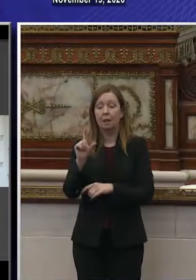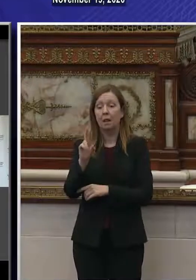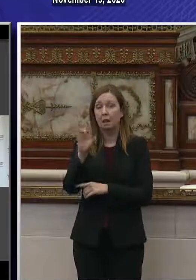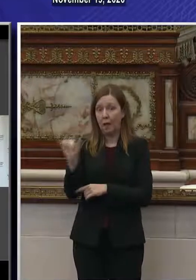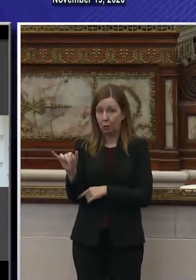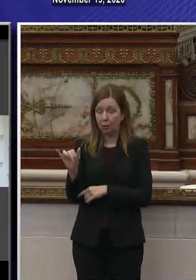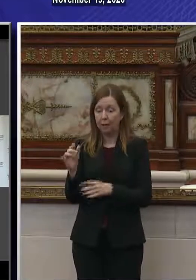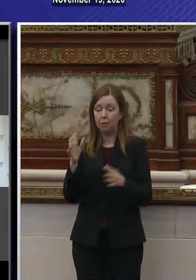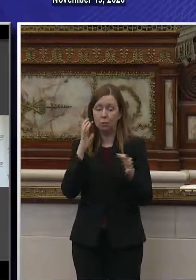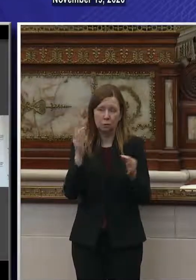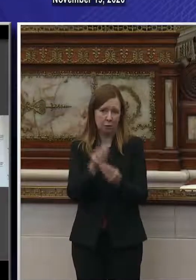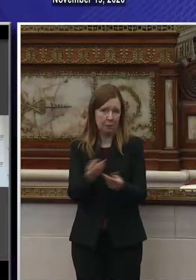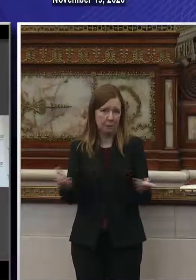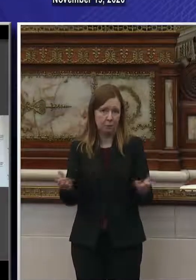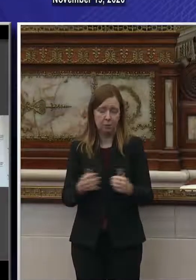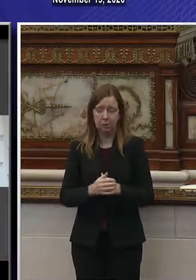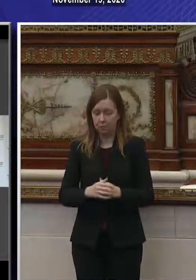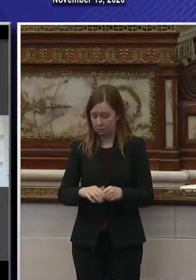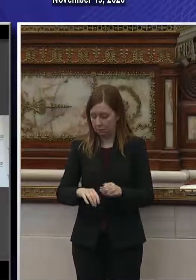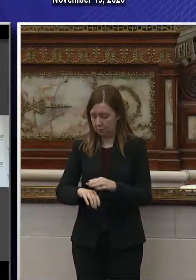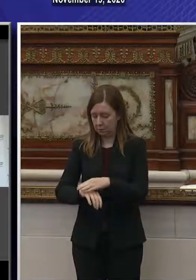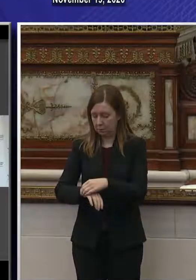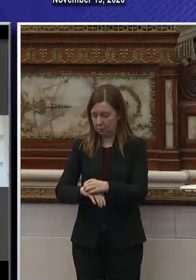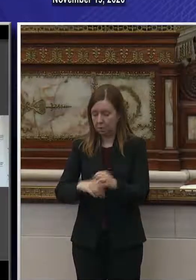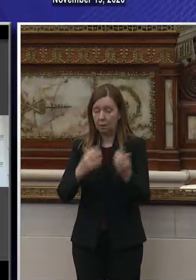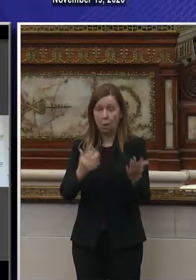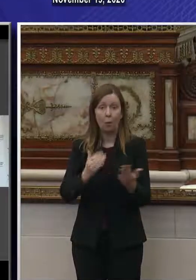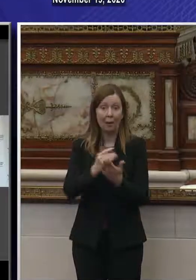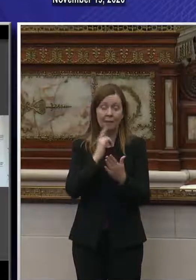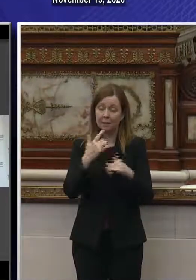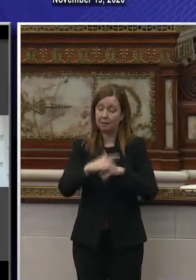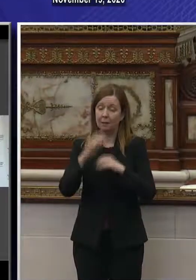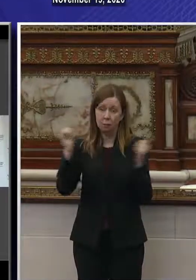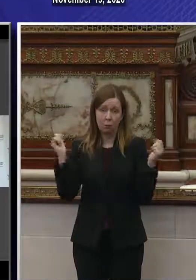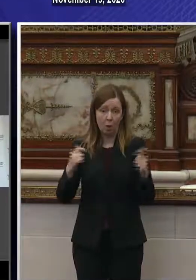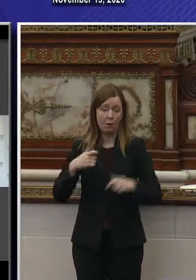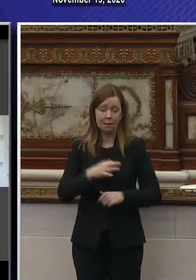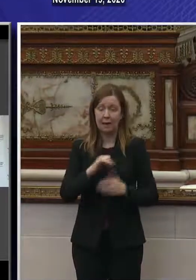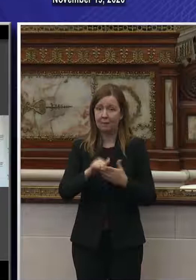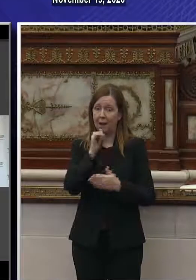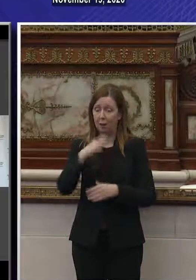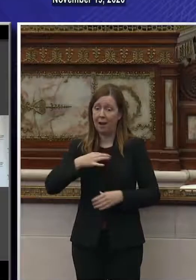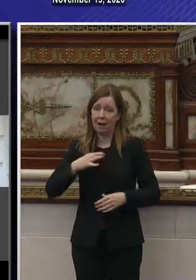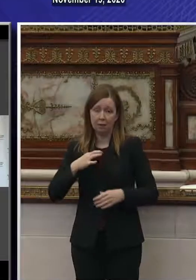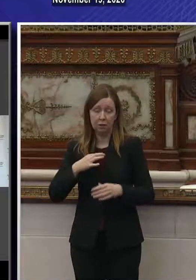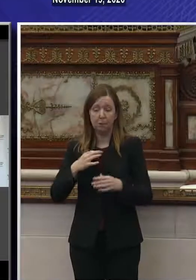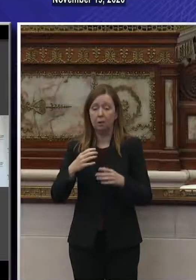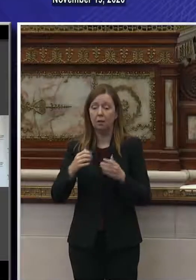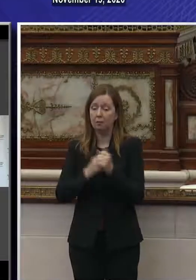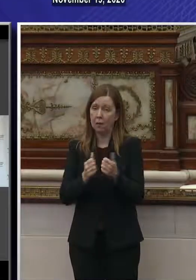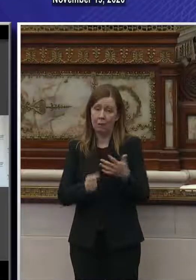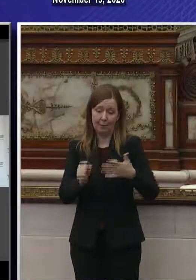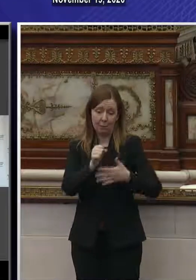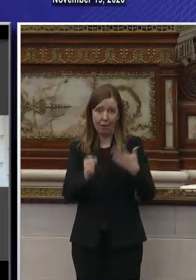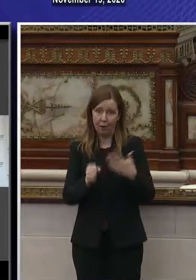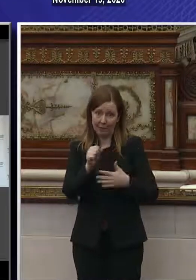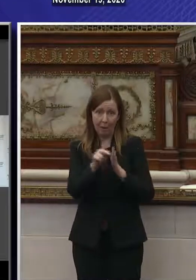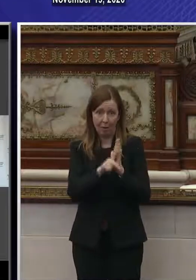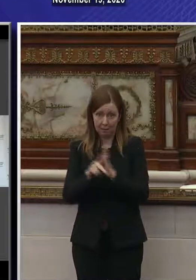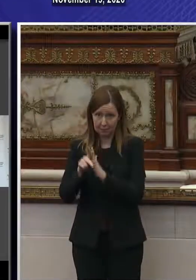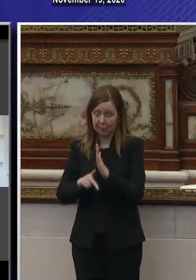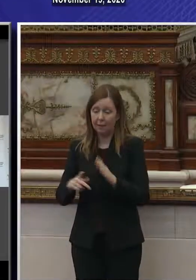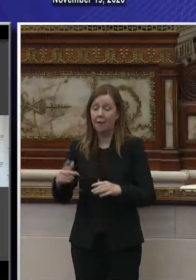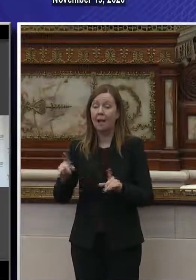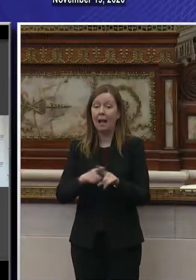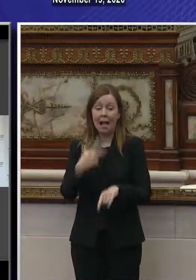system to determine distribution. A wait list will be available to all staff who are not eligible according to the priority policy. As the